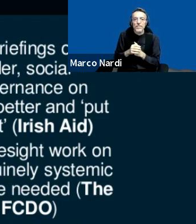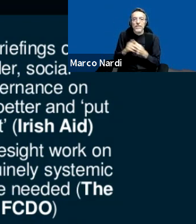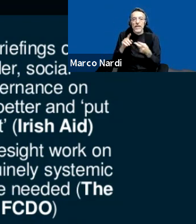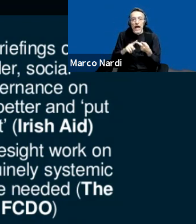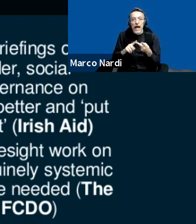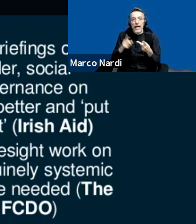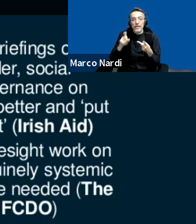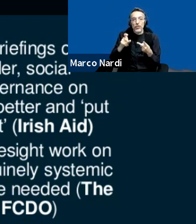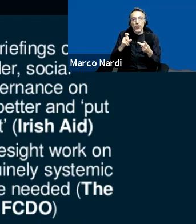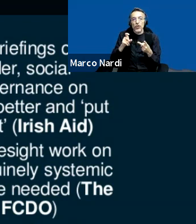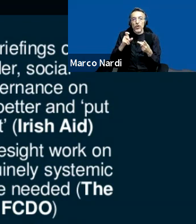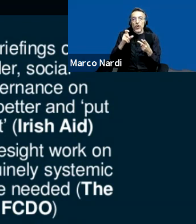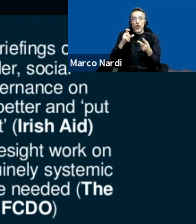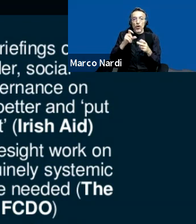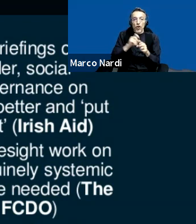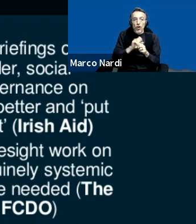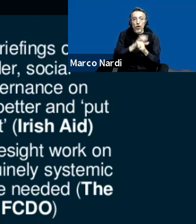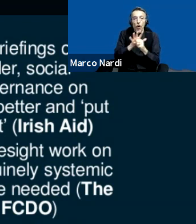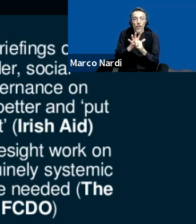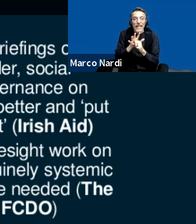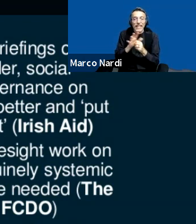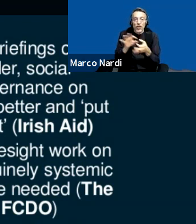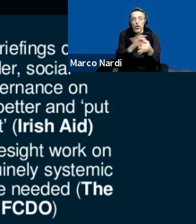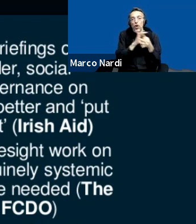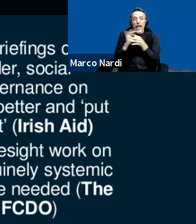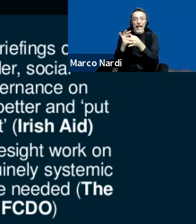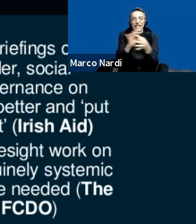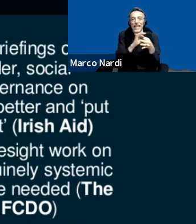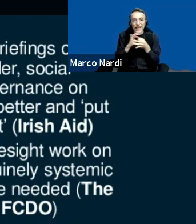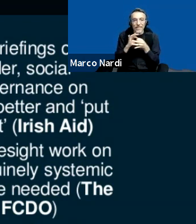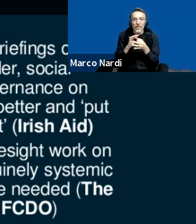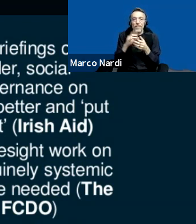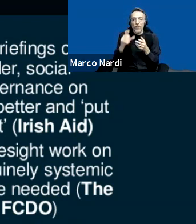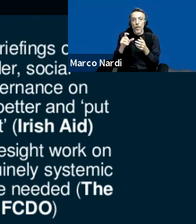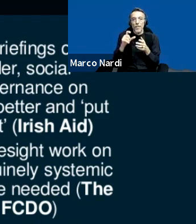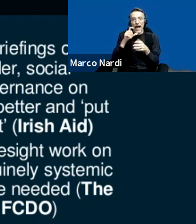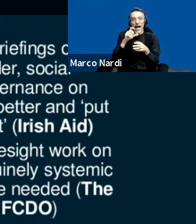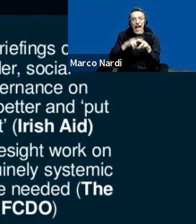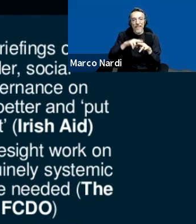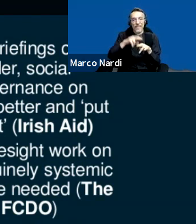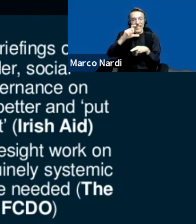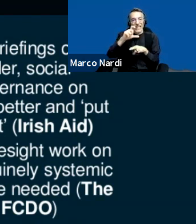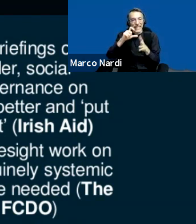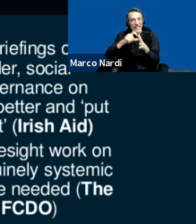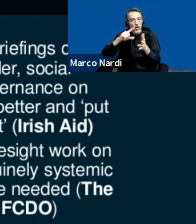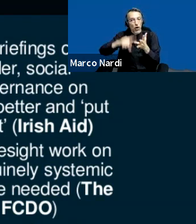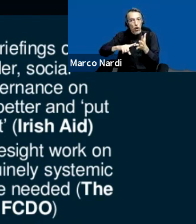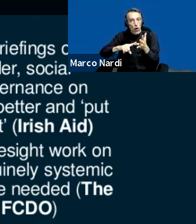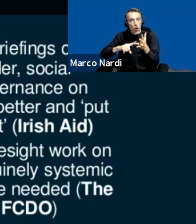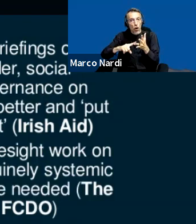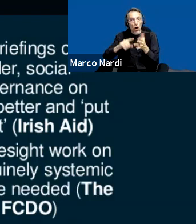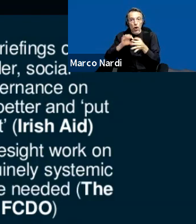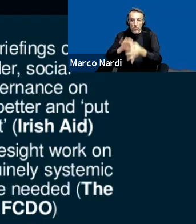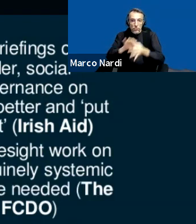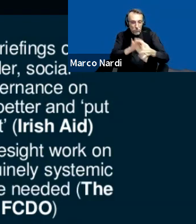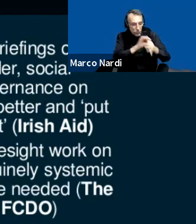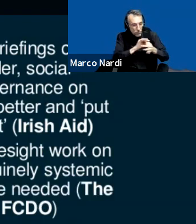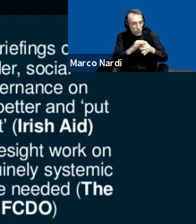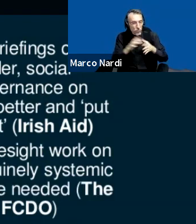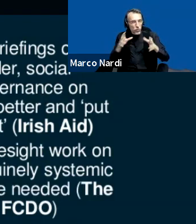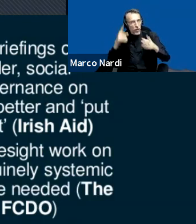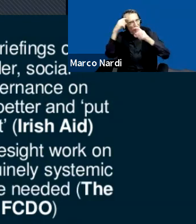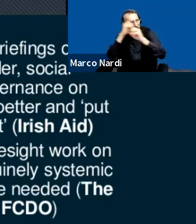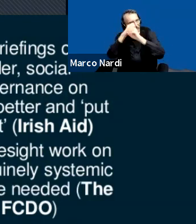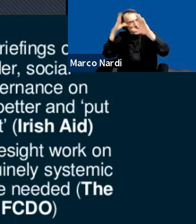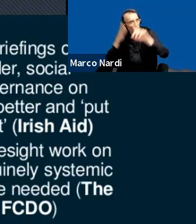which is supported by the FCDO, which is conducting work in a number of areas, forward-looking, and a